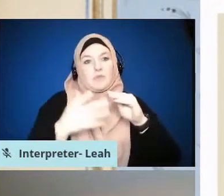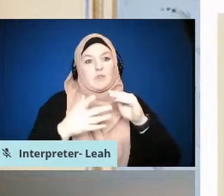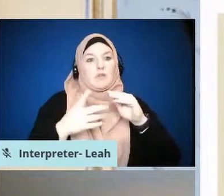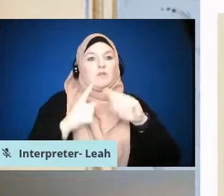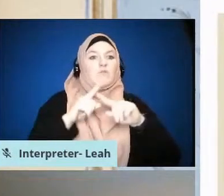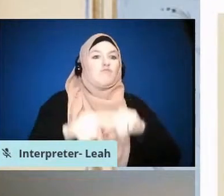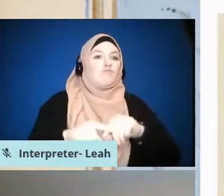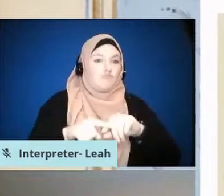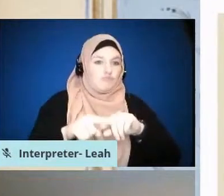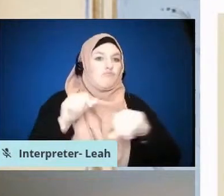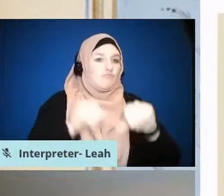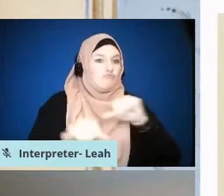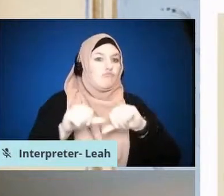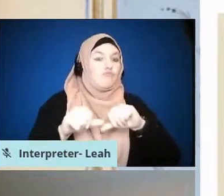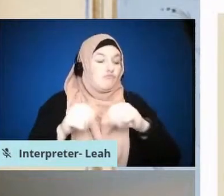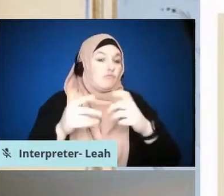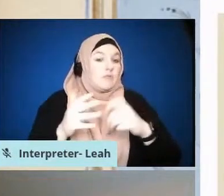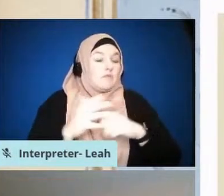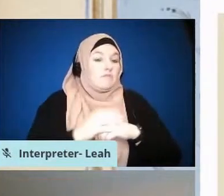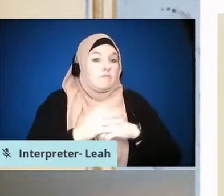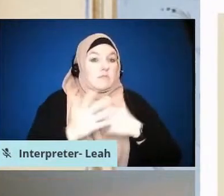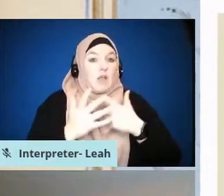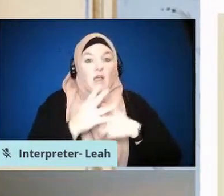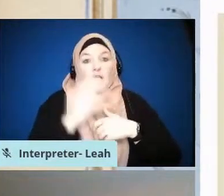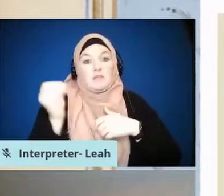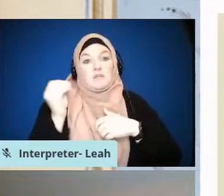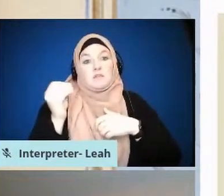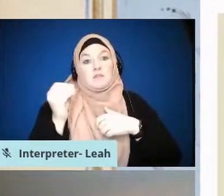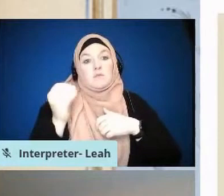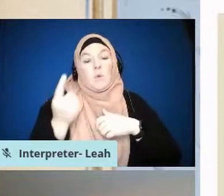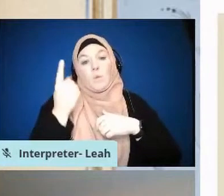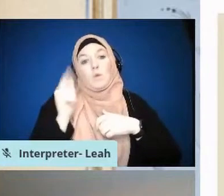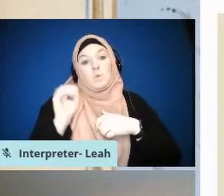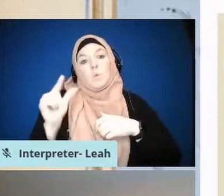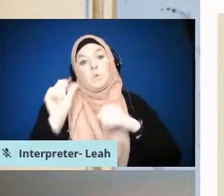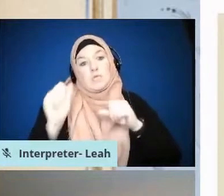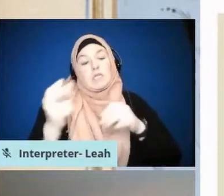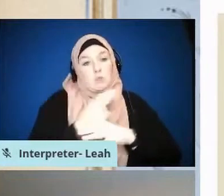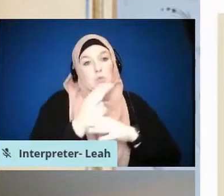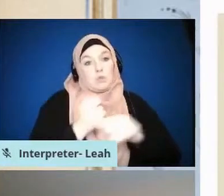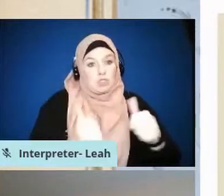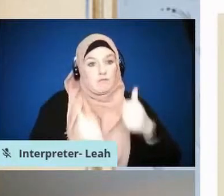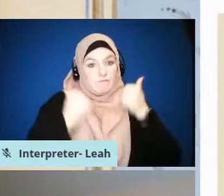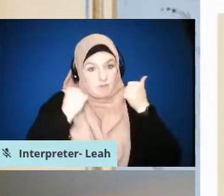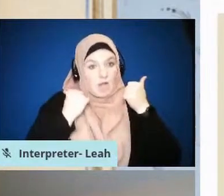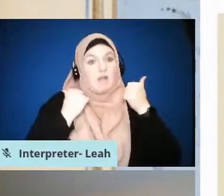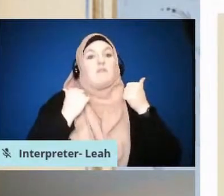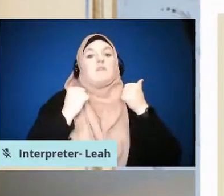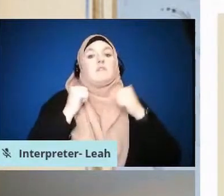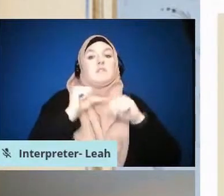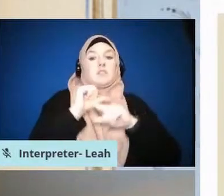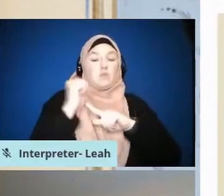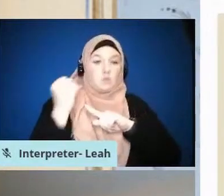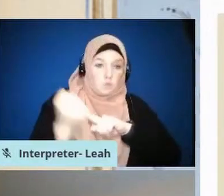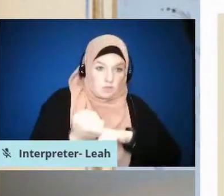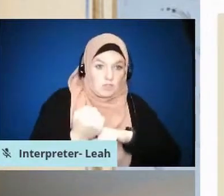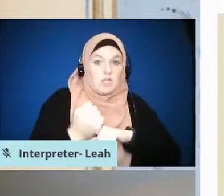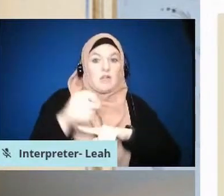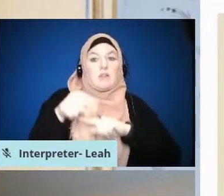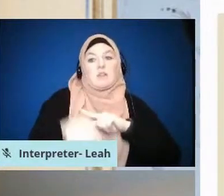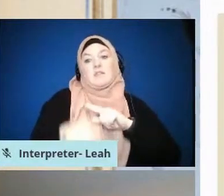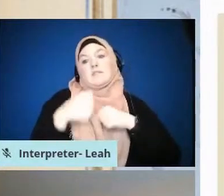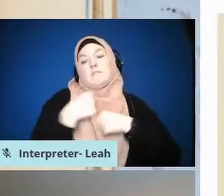reliable science, and know that this is one of the tools that we can use to survive the situation. So